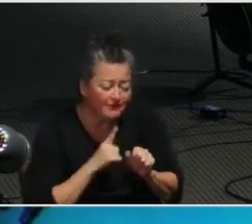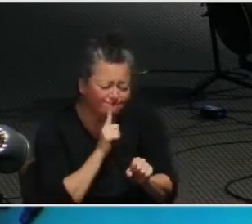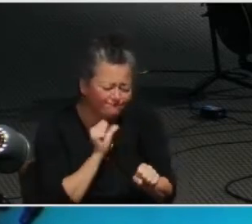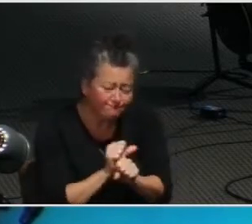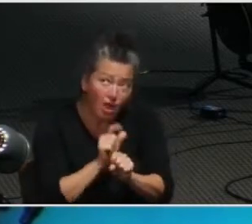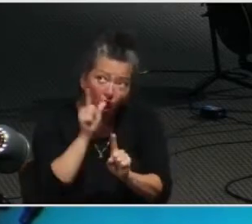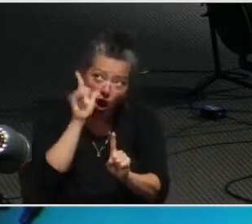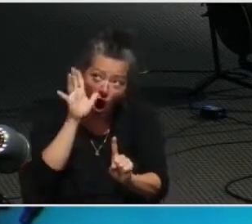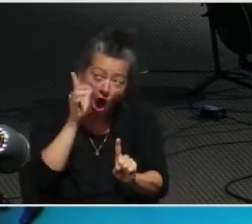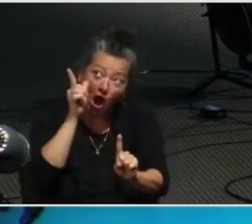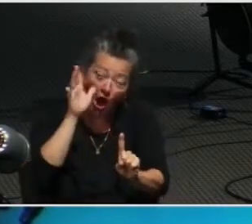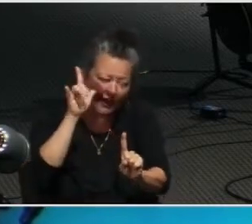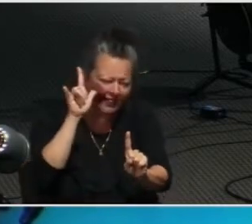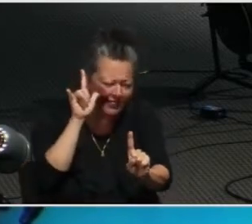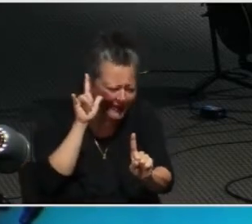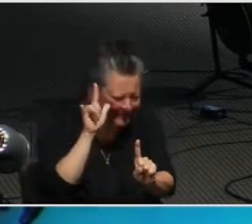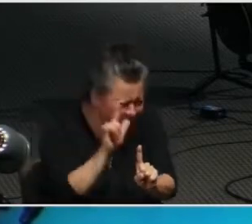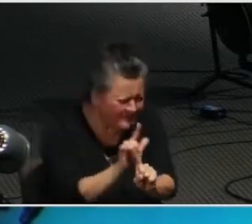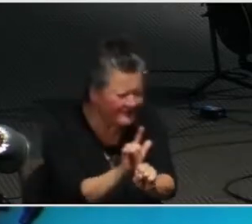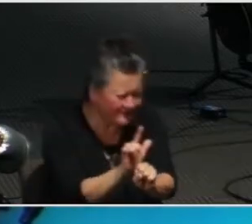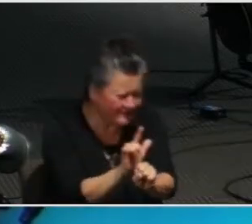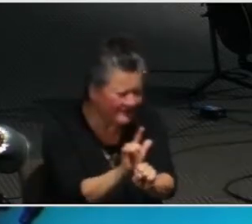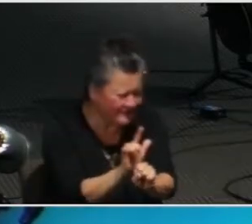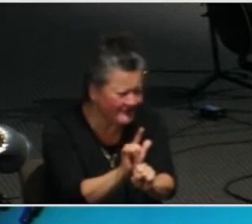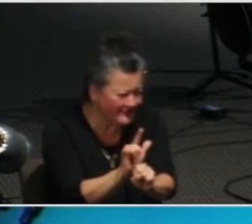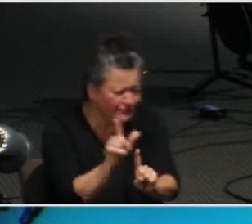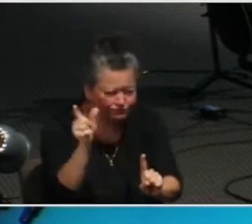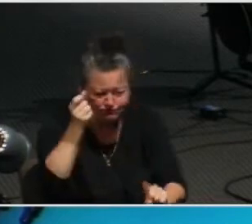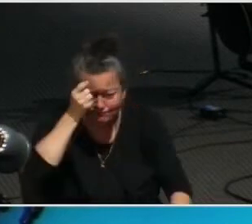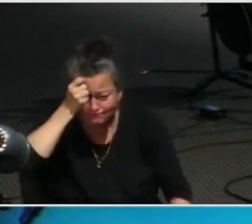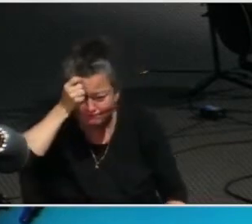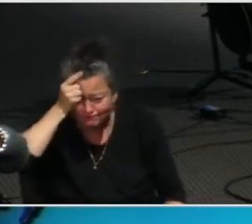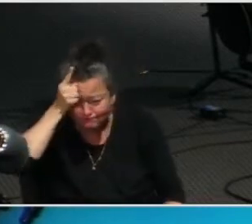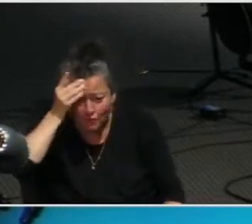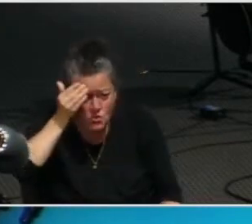his eye upon you and what you have gone through.